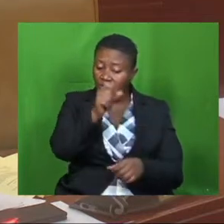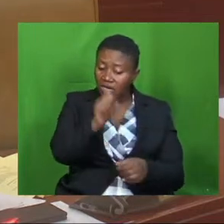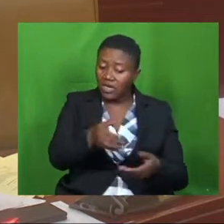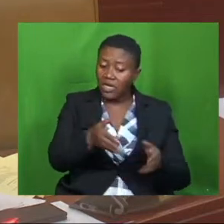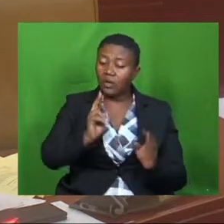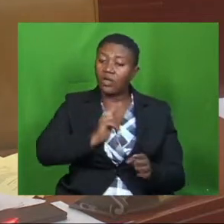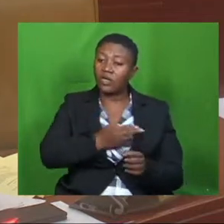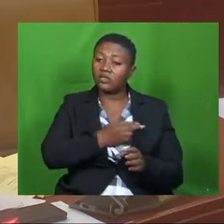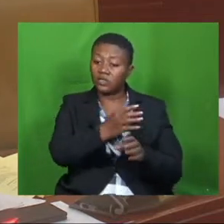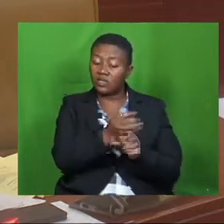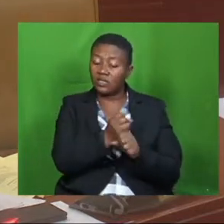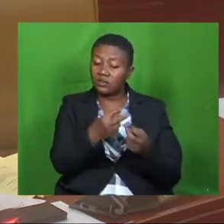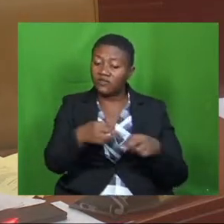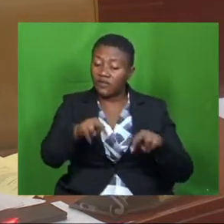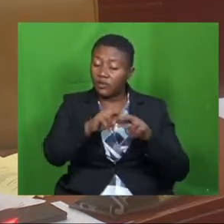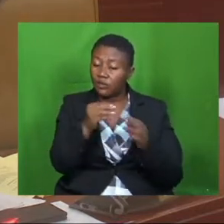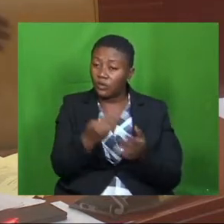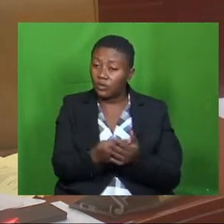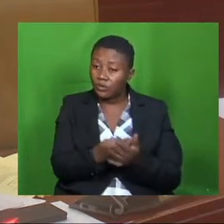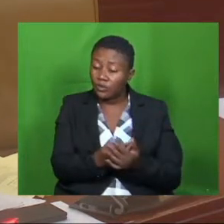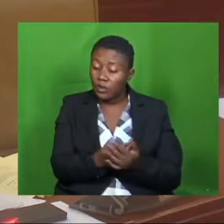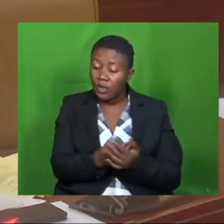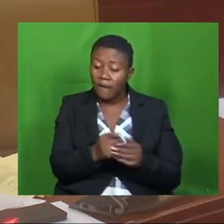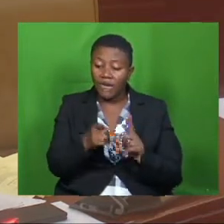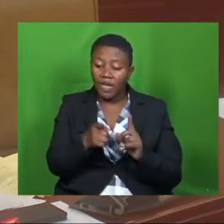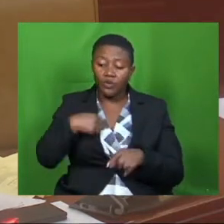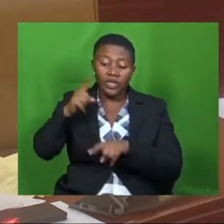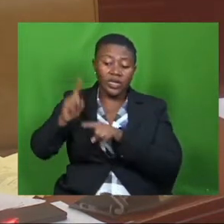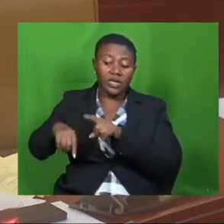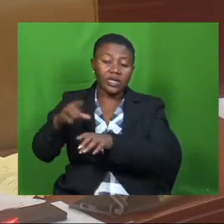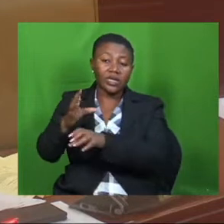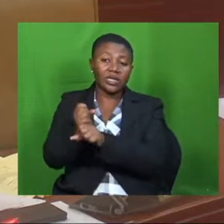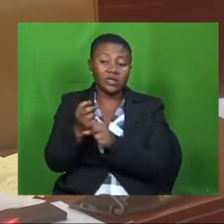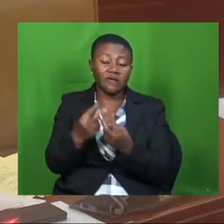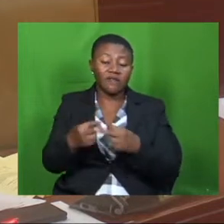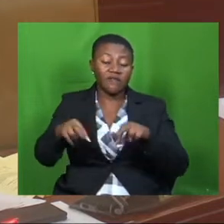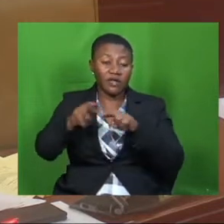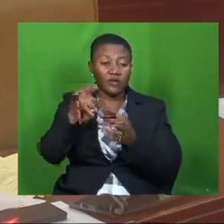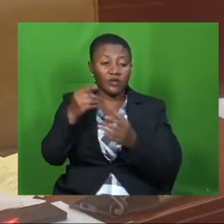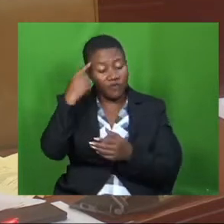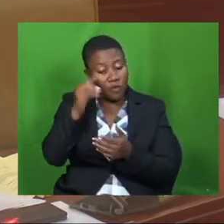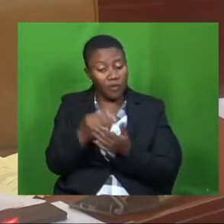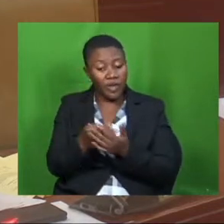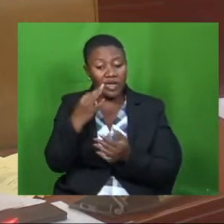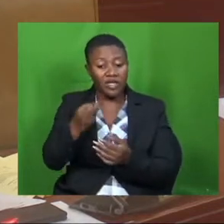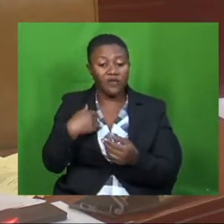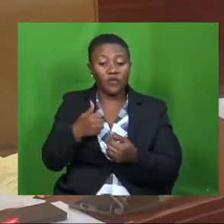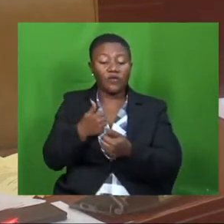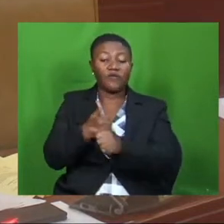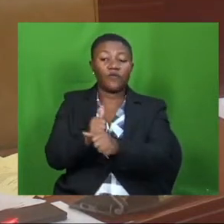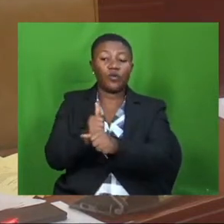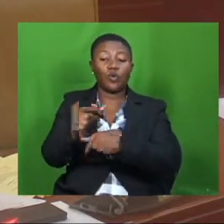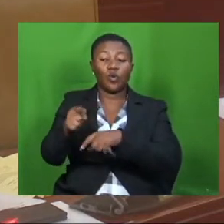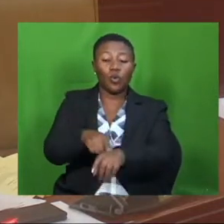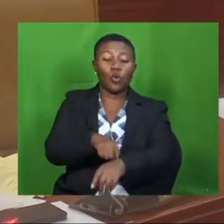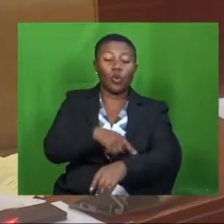you procured something personally or directed, you got better value. I'll give an